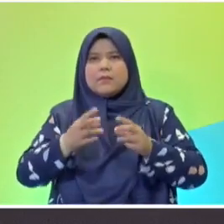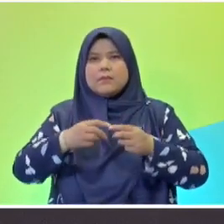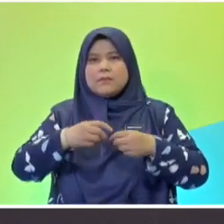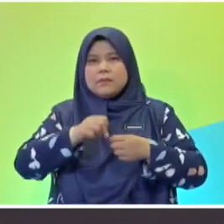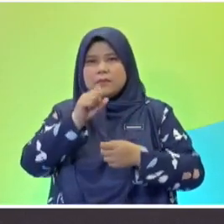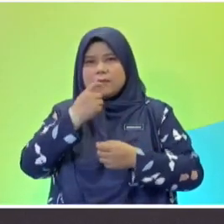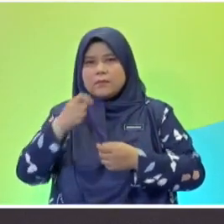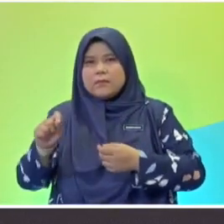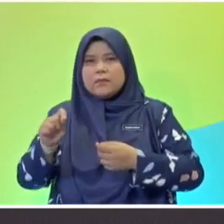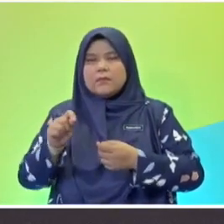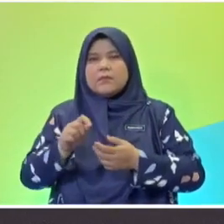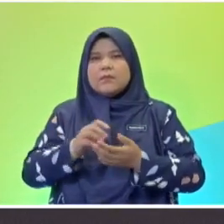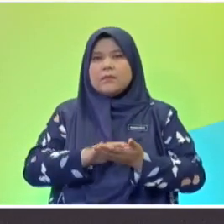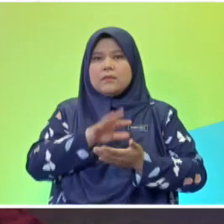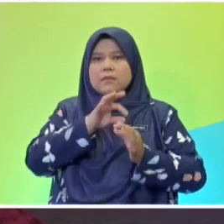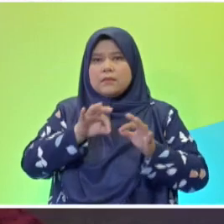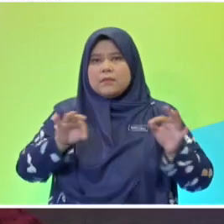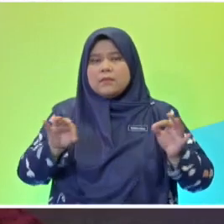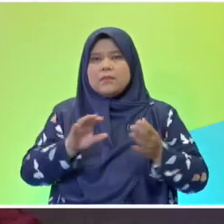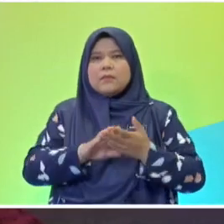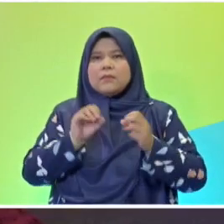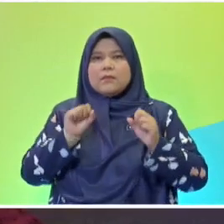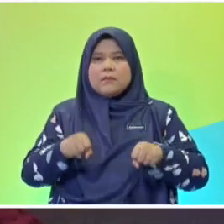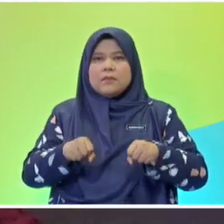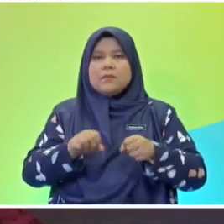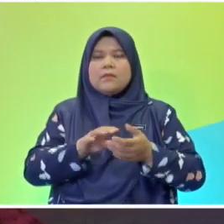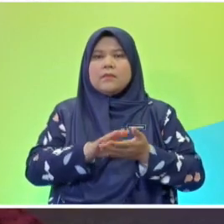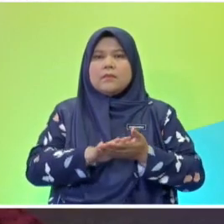student also should be tested on their ability to be